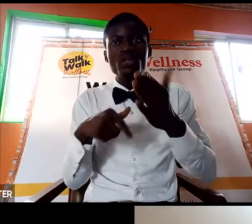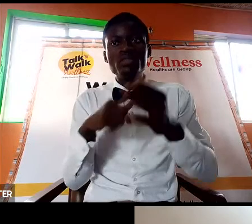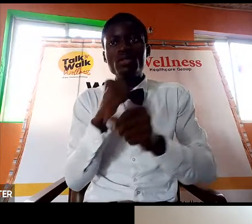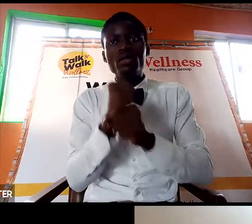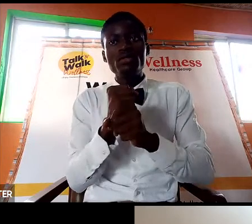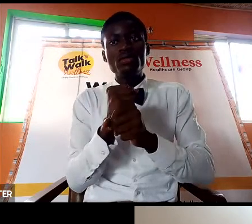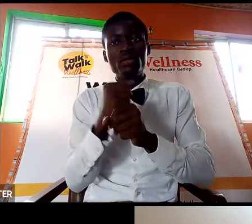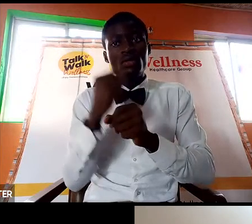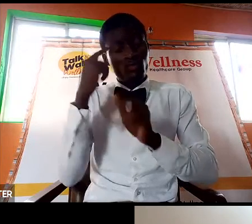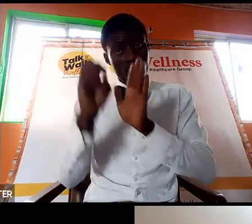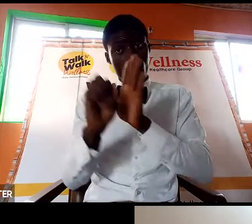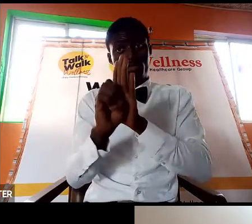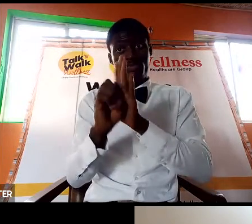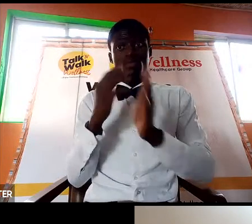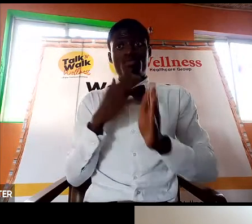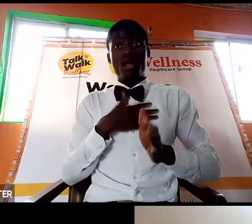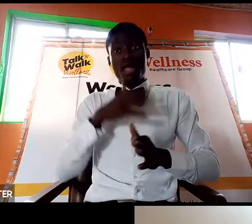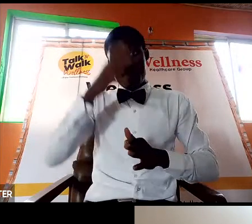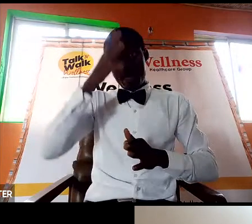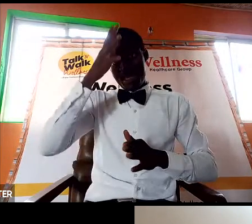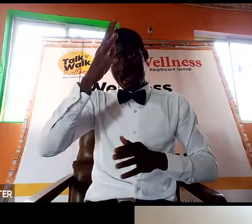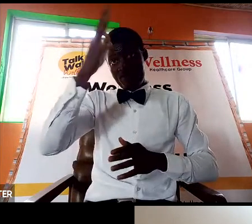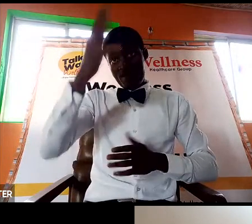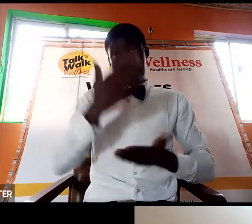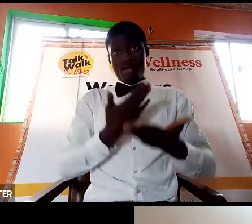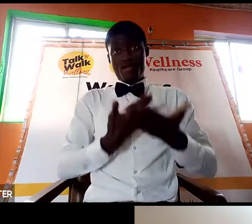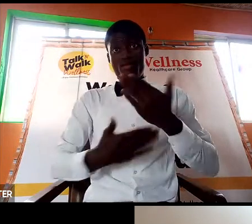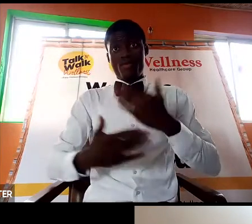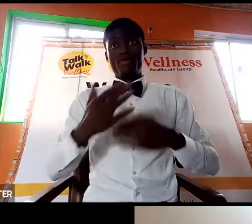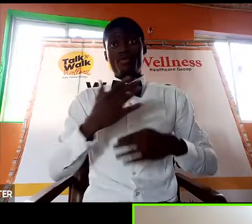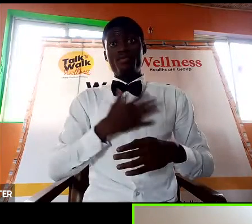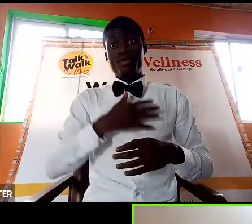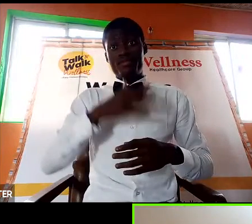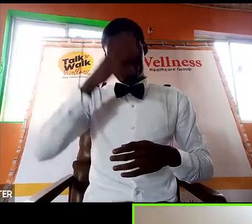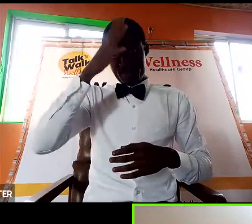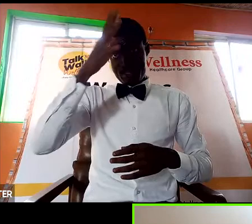gave birth to my dad at 87 years old, and